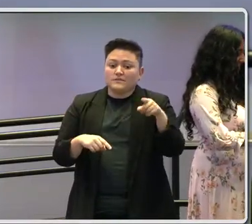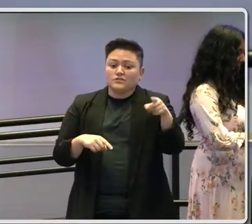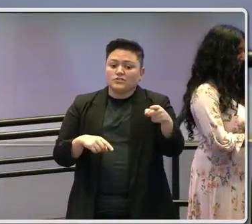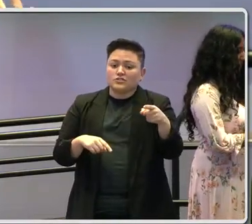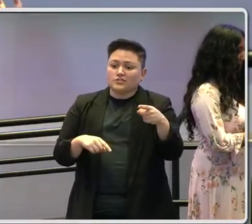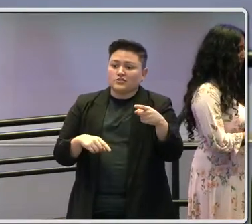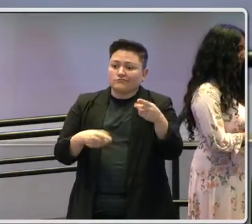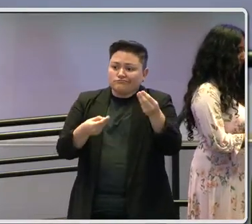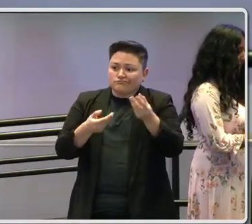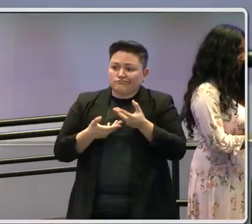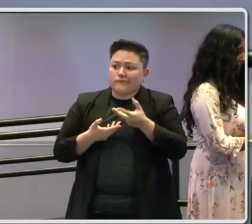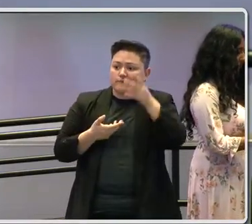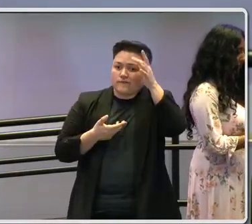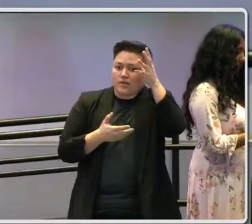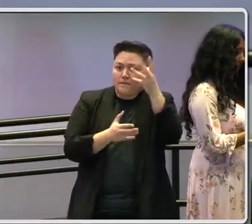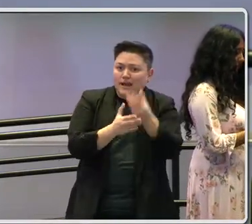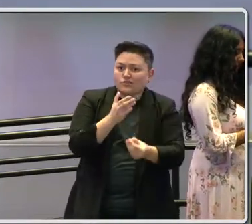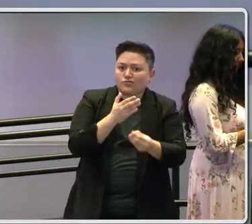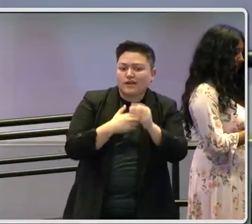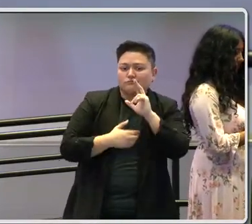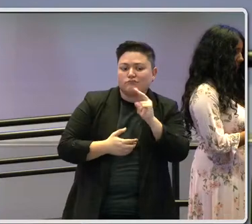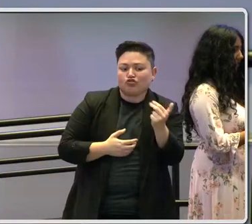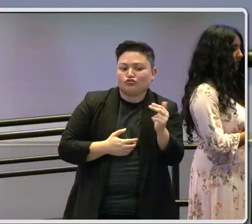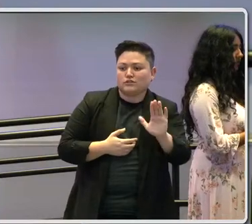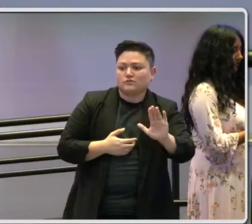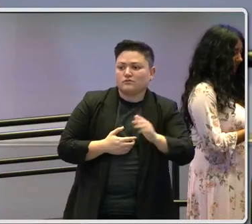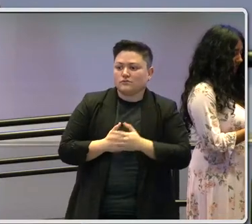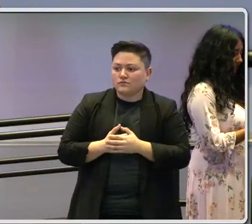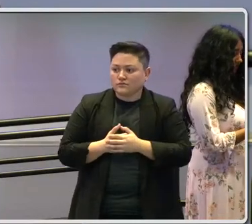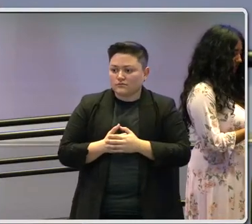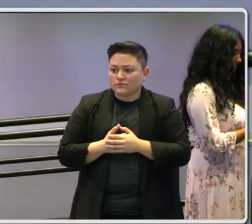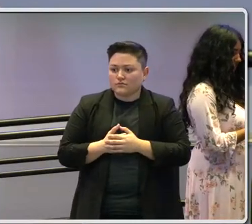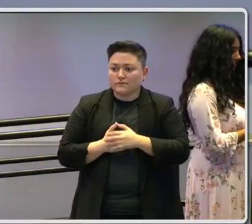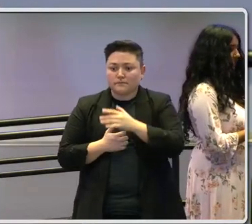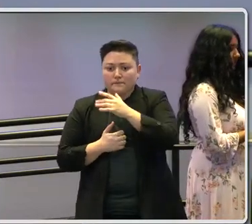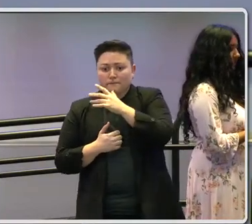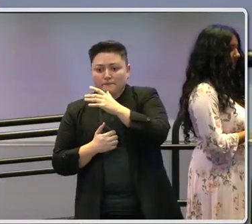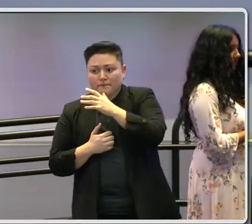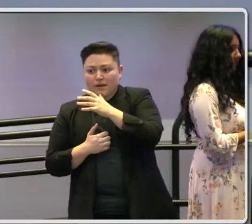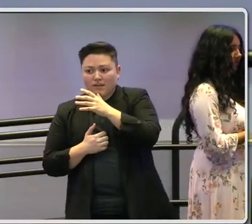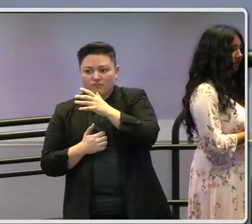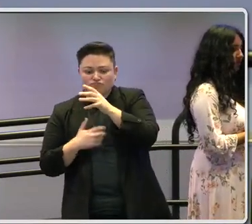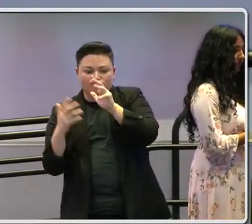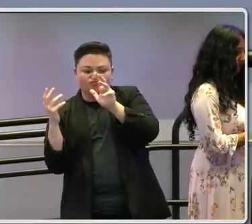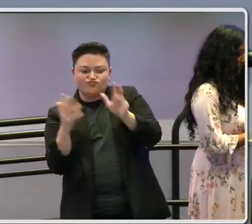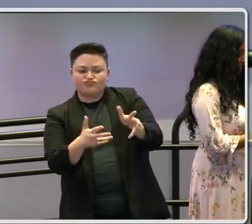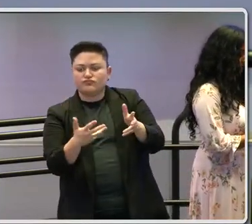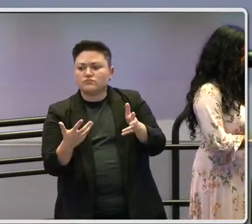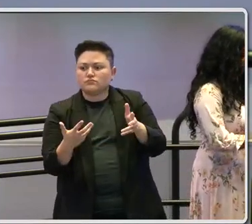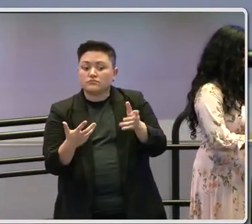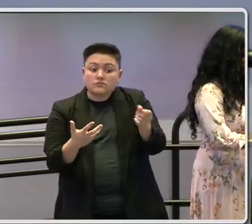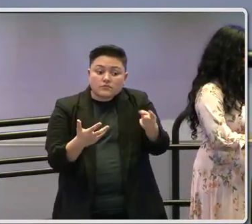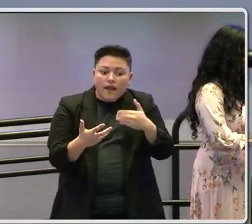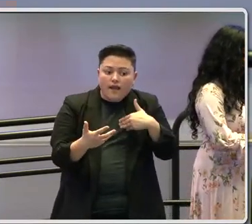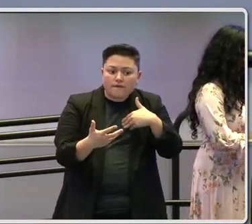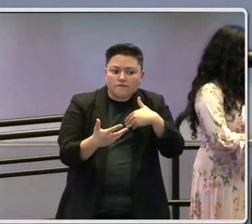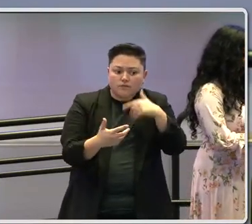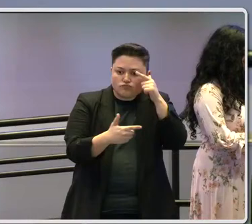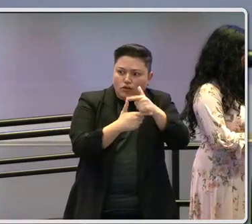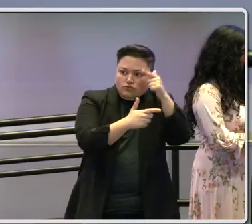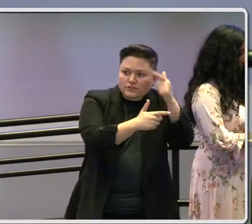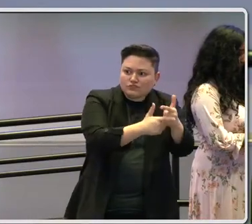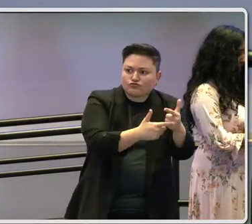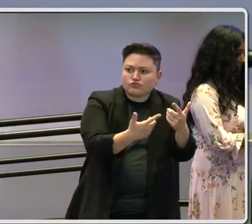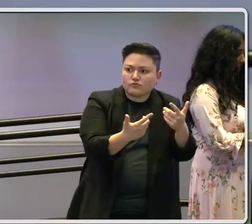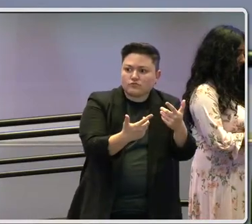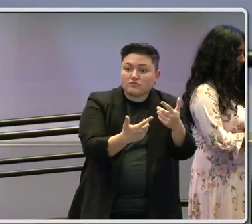her father passed away when she was 13, and her mother abandoned she and her siblings just a several